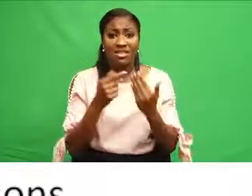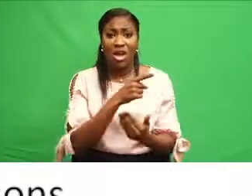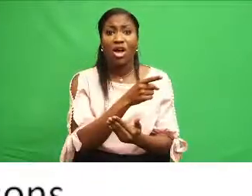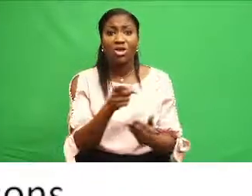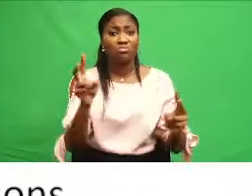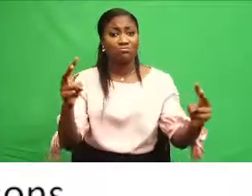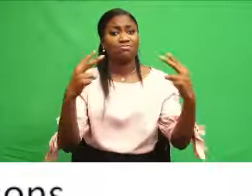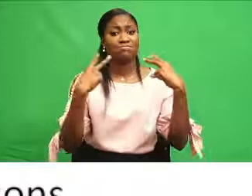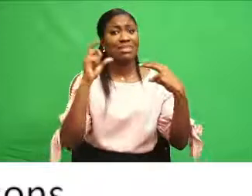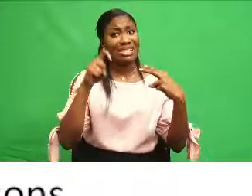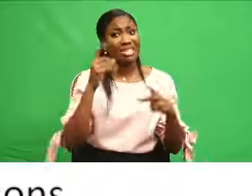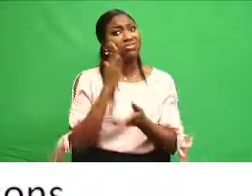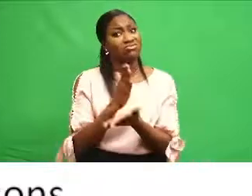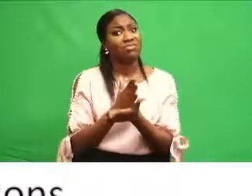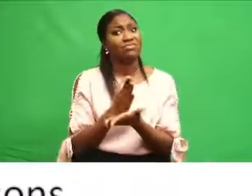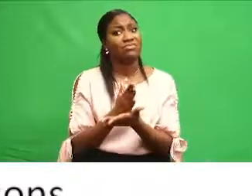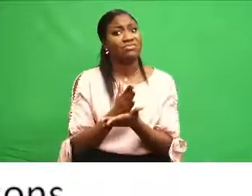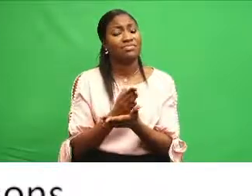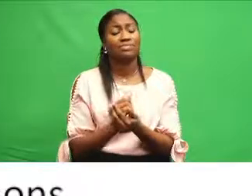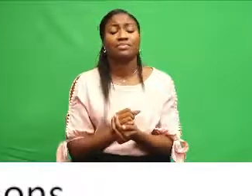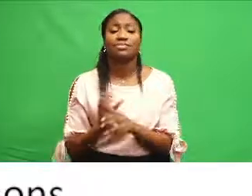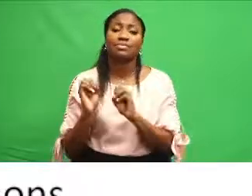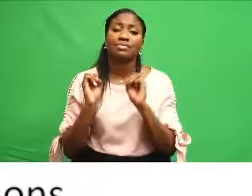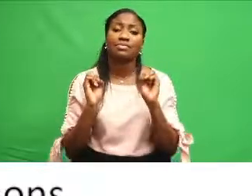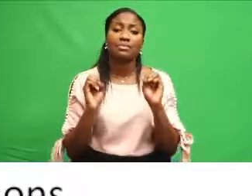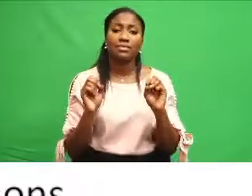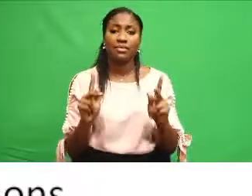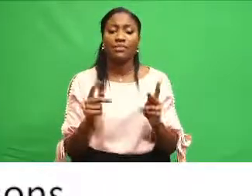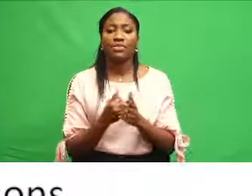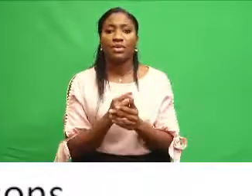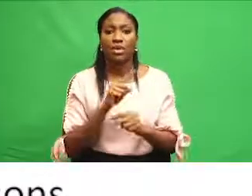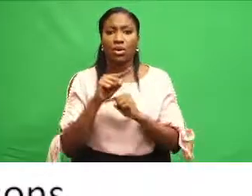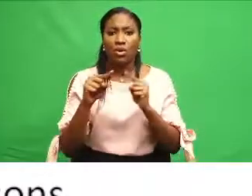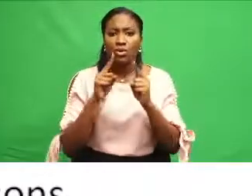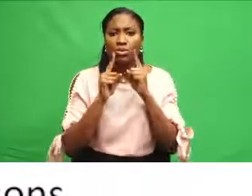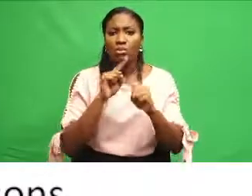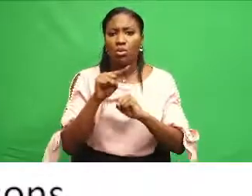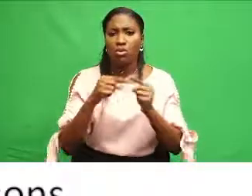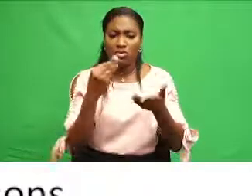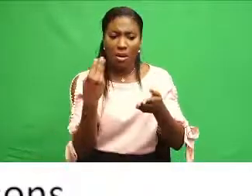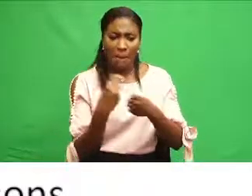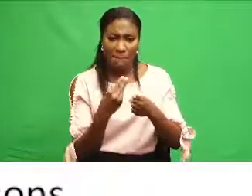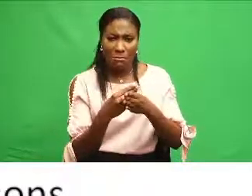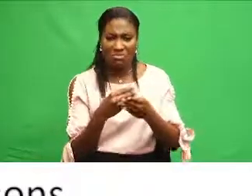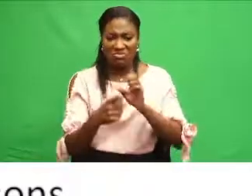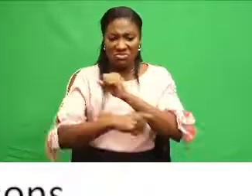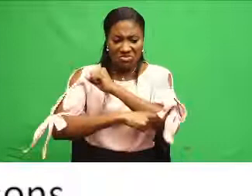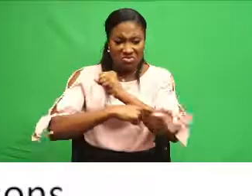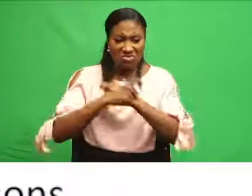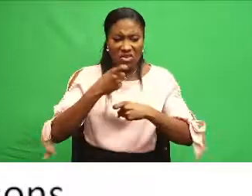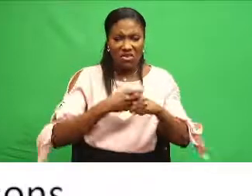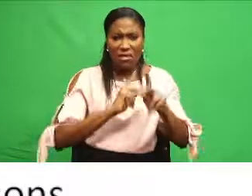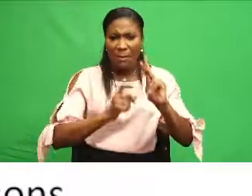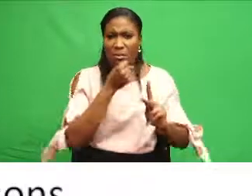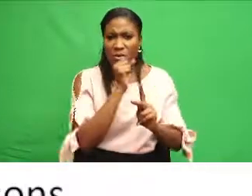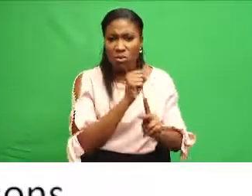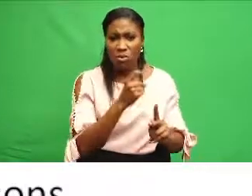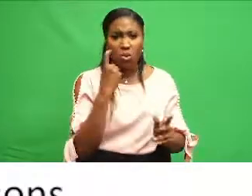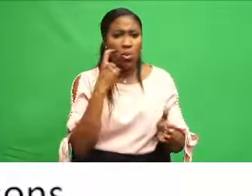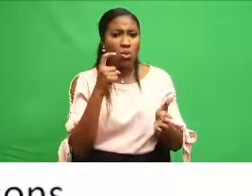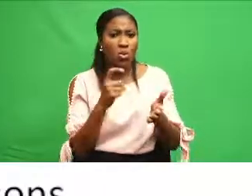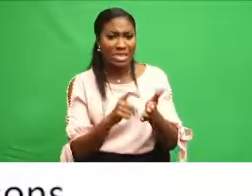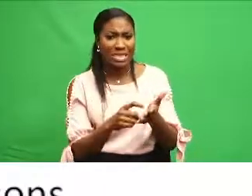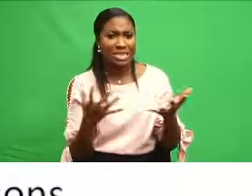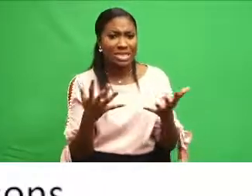Now, in terms of gender, generally, for all offenses, including financial abuse, the reports to the TTPS indicate that men are more likely